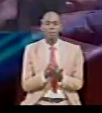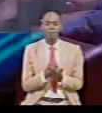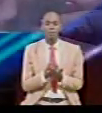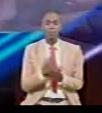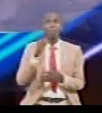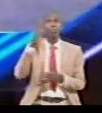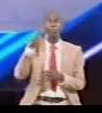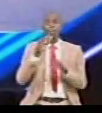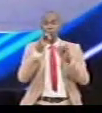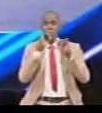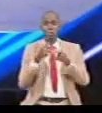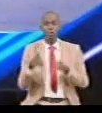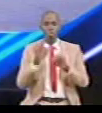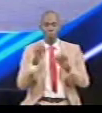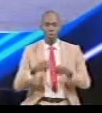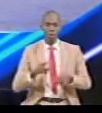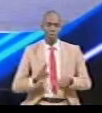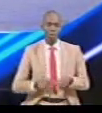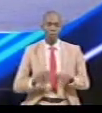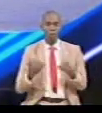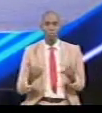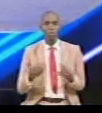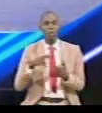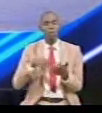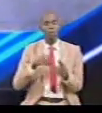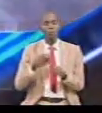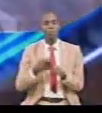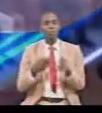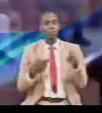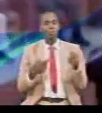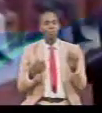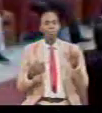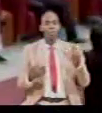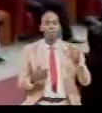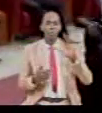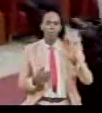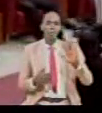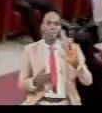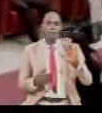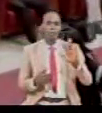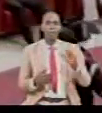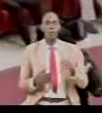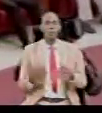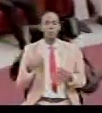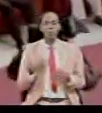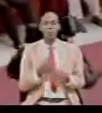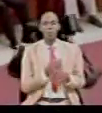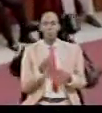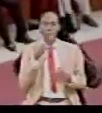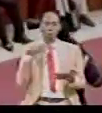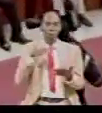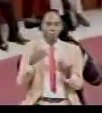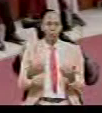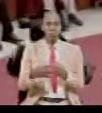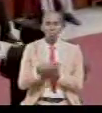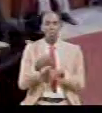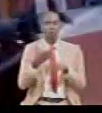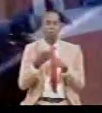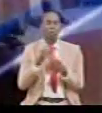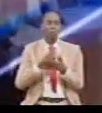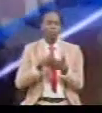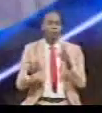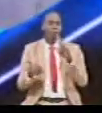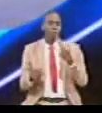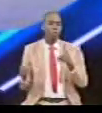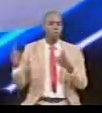God bless you. You can sit down. We're coming to Galatians chapter 5. And today we're studying from verse 1 all